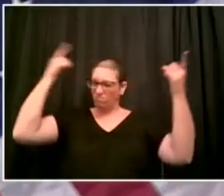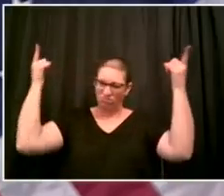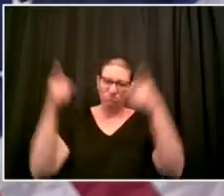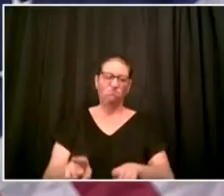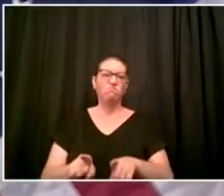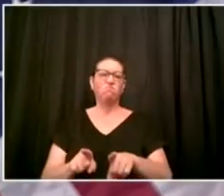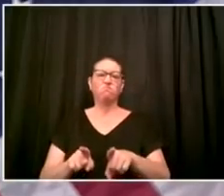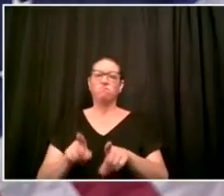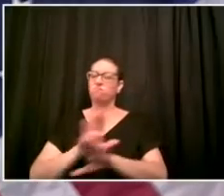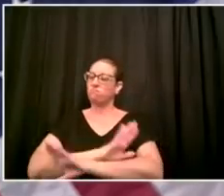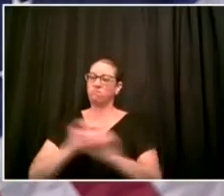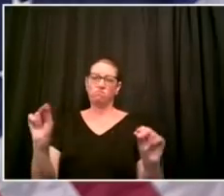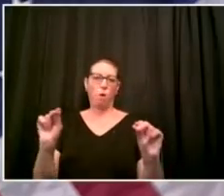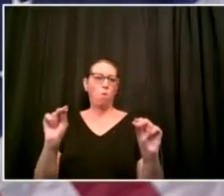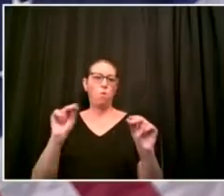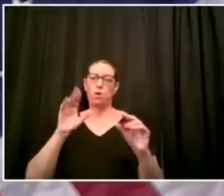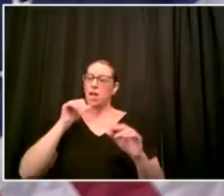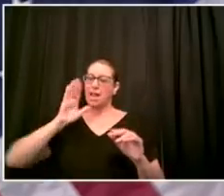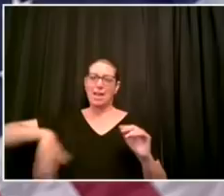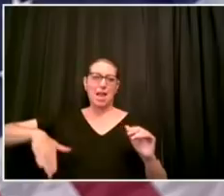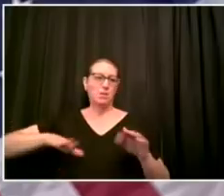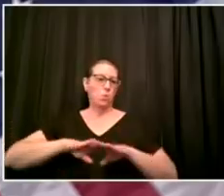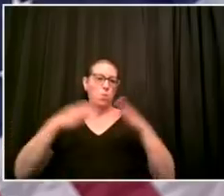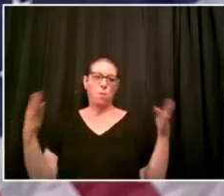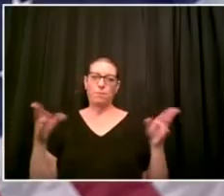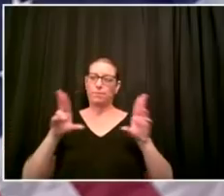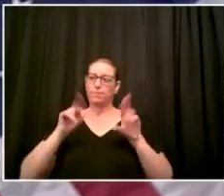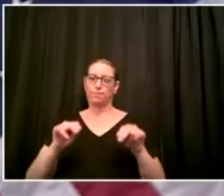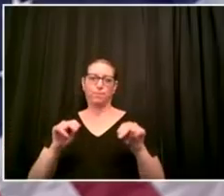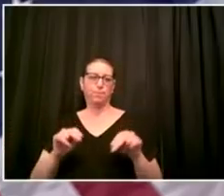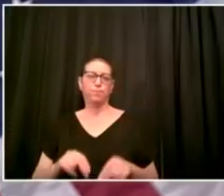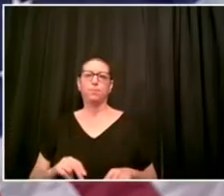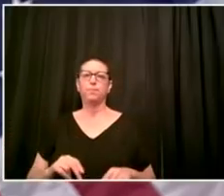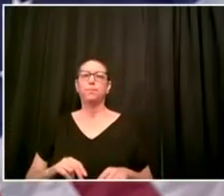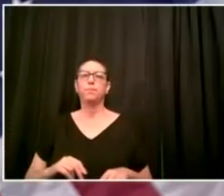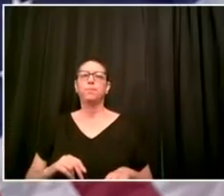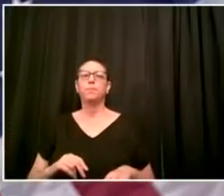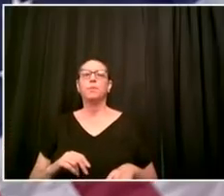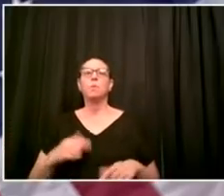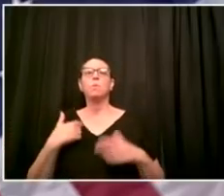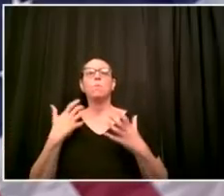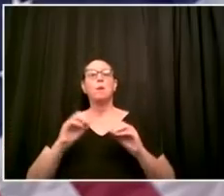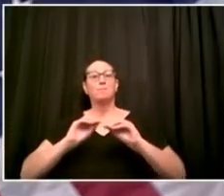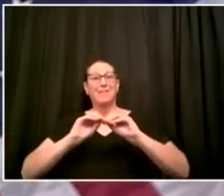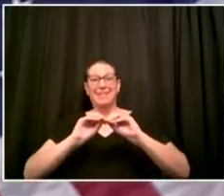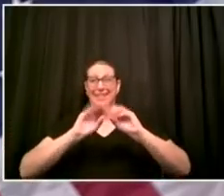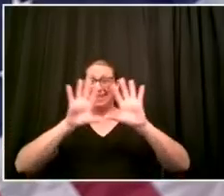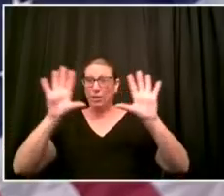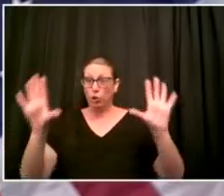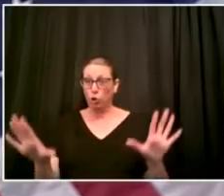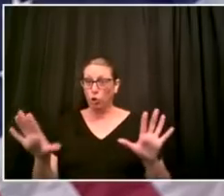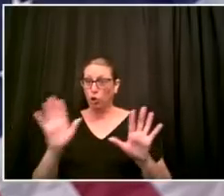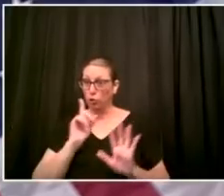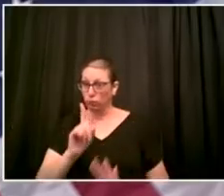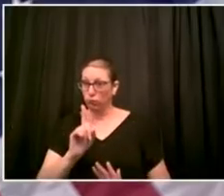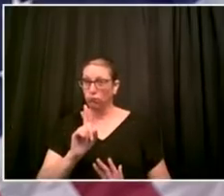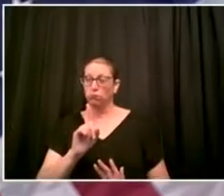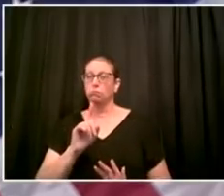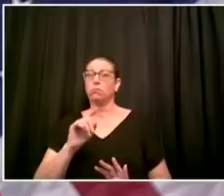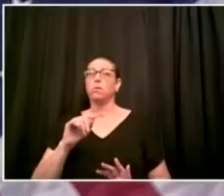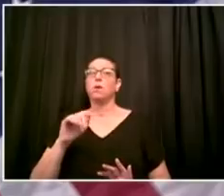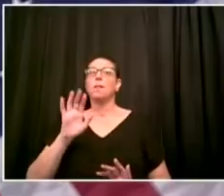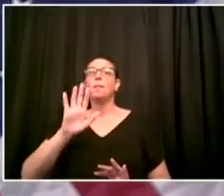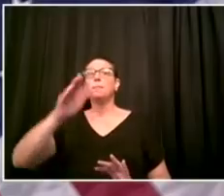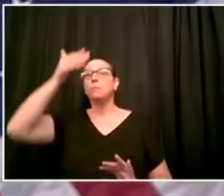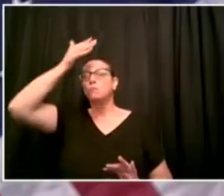large services again. So I just want to make sure there's no misinterpretation of what the president said. From the point of view of the